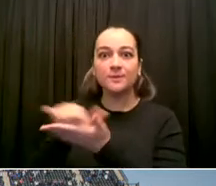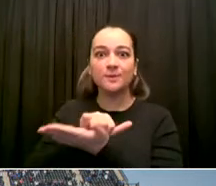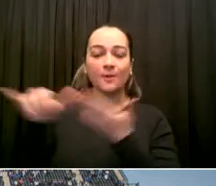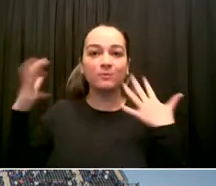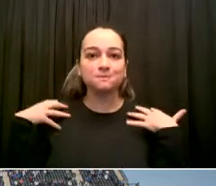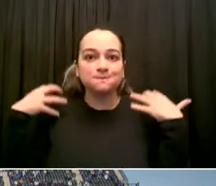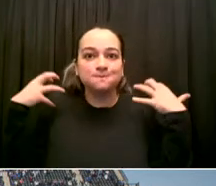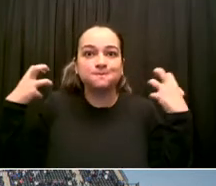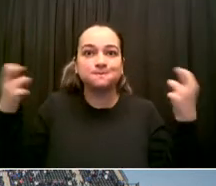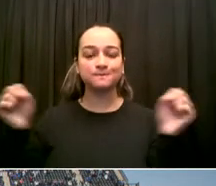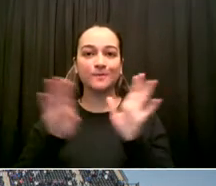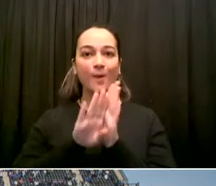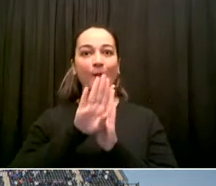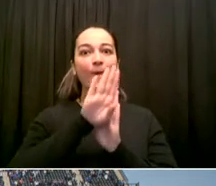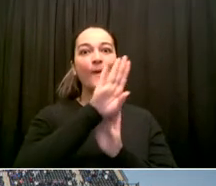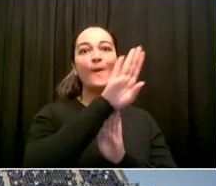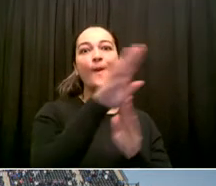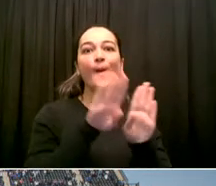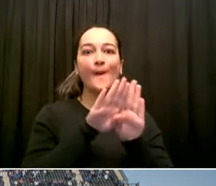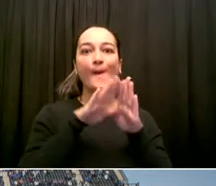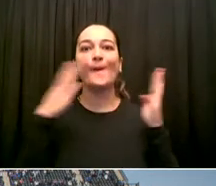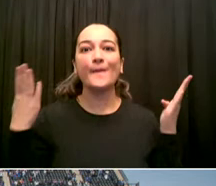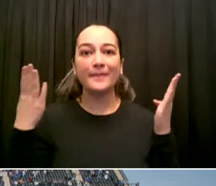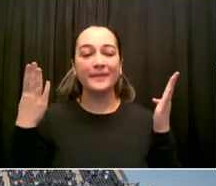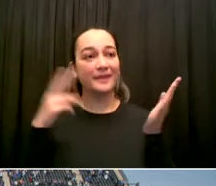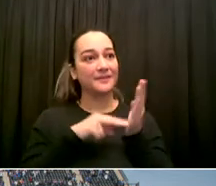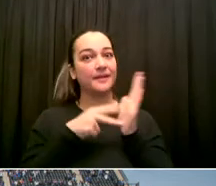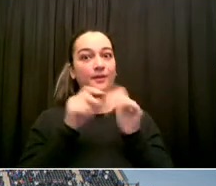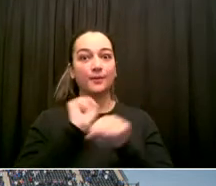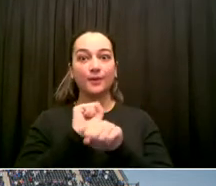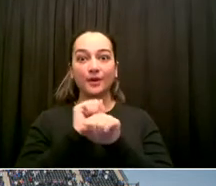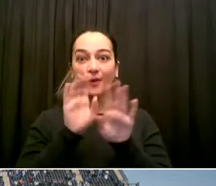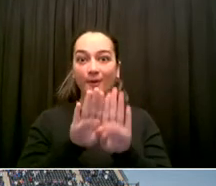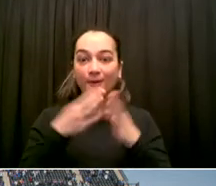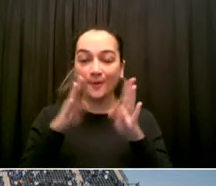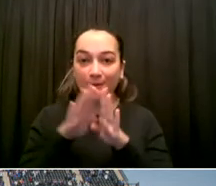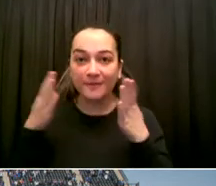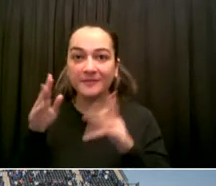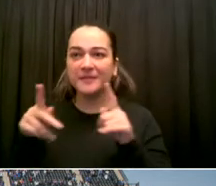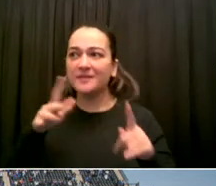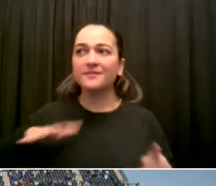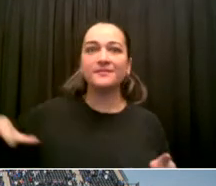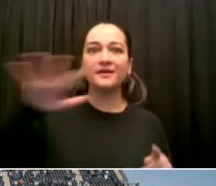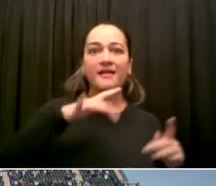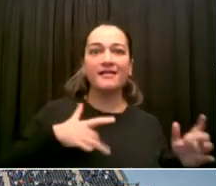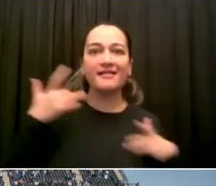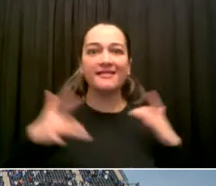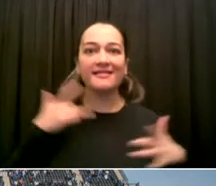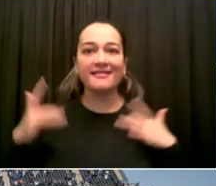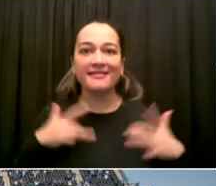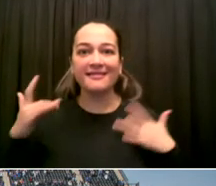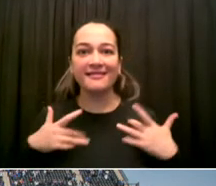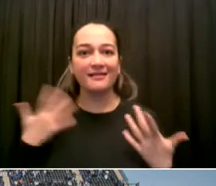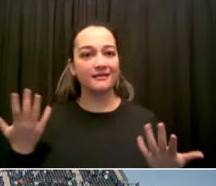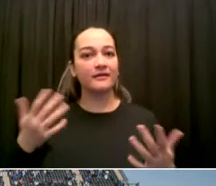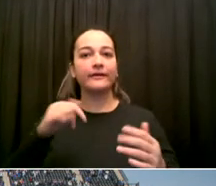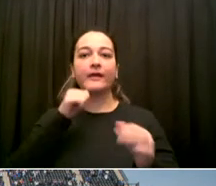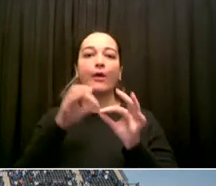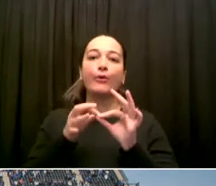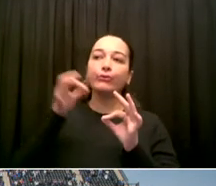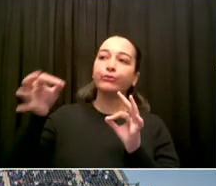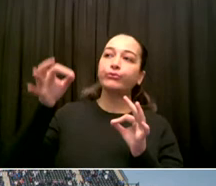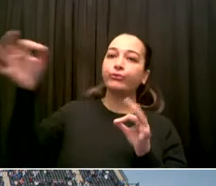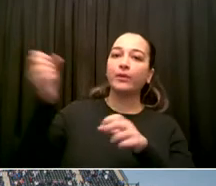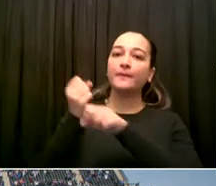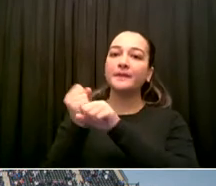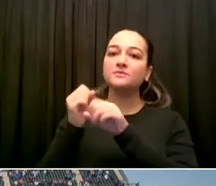great this year to have opening day happen, have it happen on time. This is an important moment. And I got to